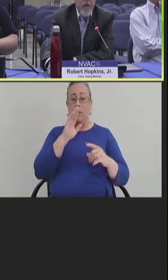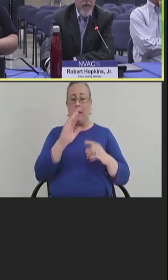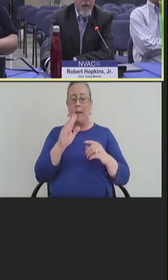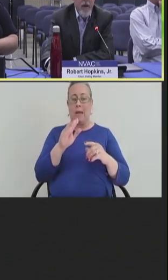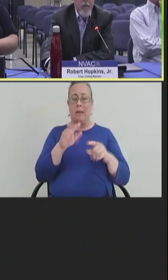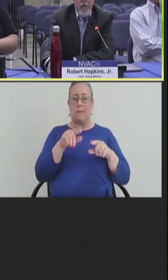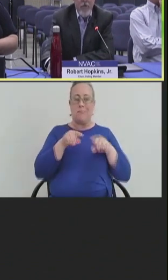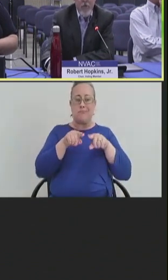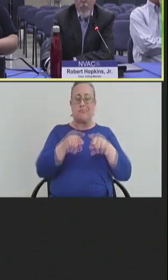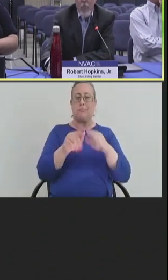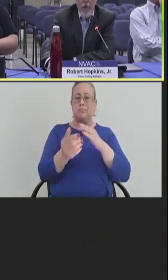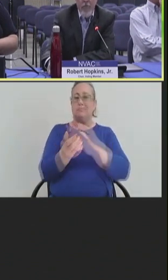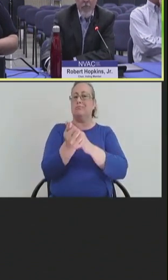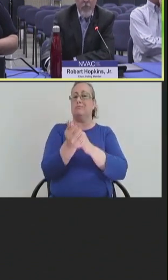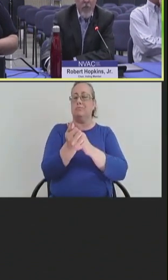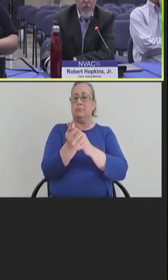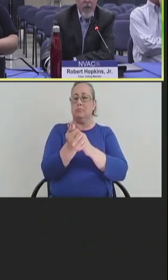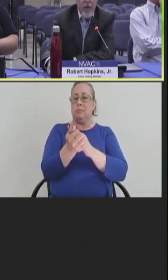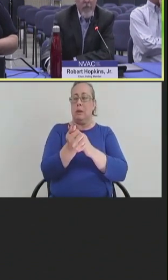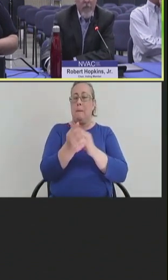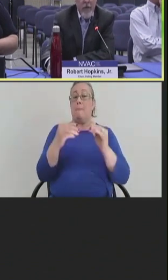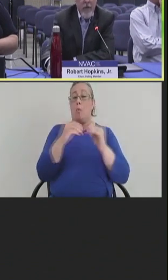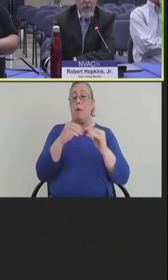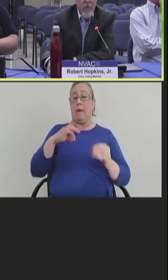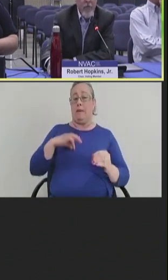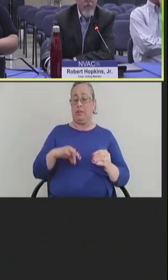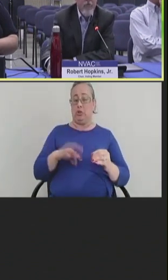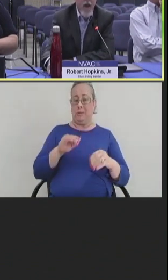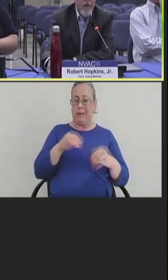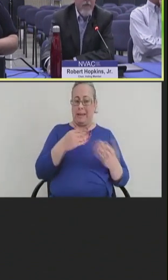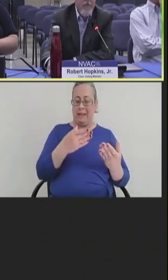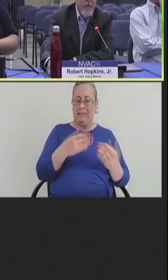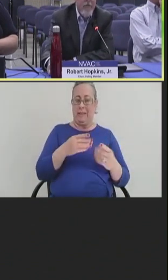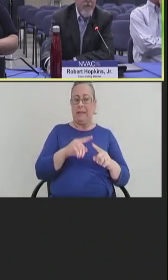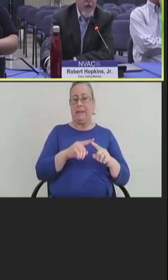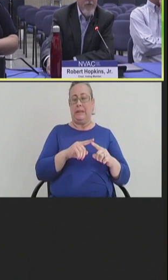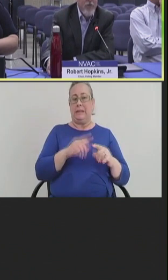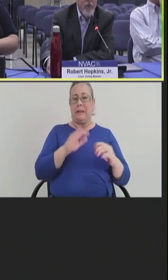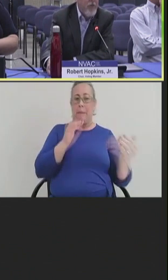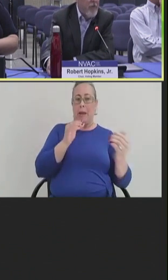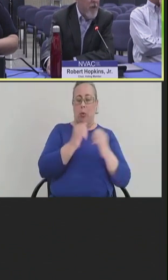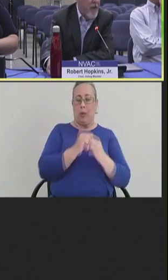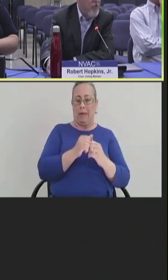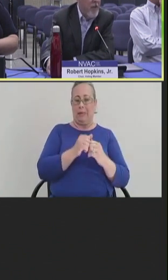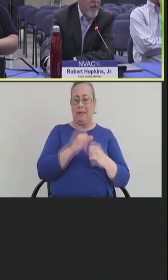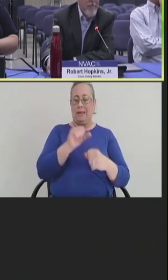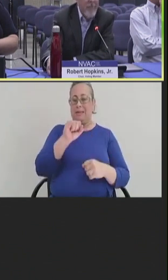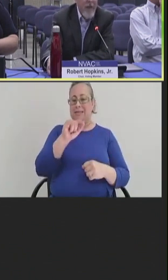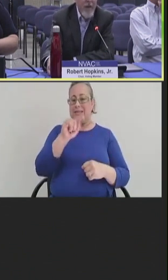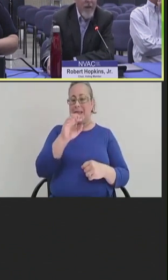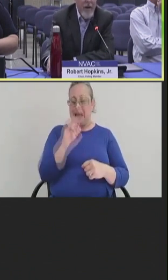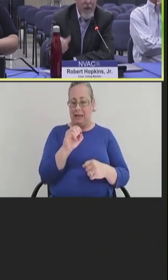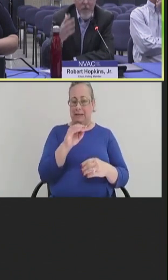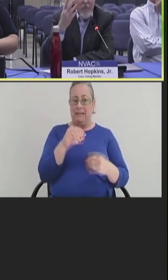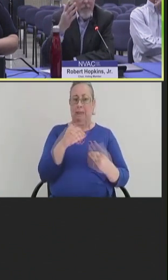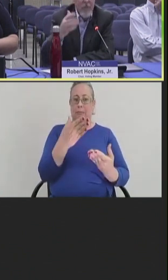be potentially more beneficial, giving it a different site than the site that you're giving the vaccine?